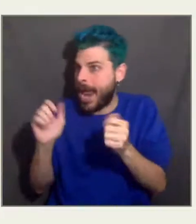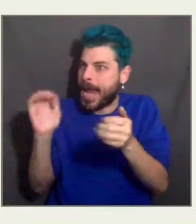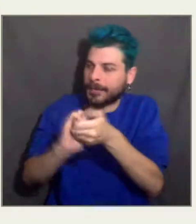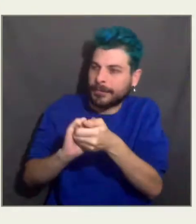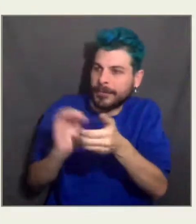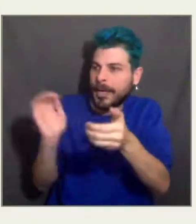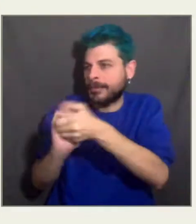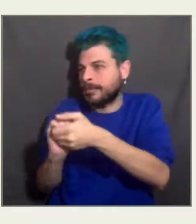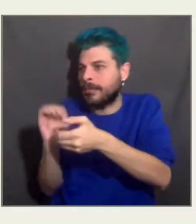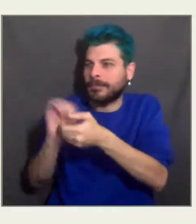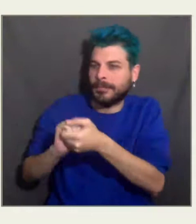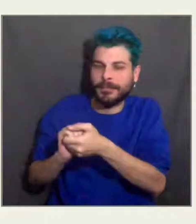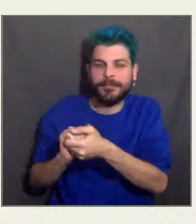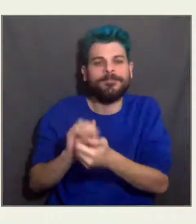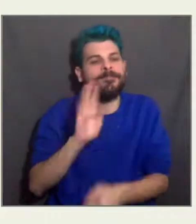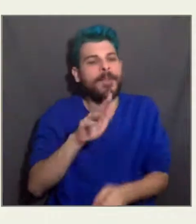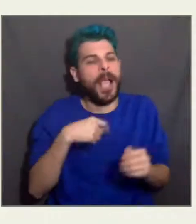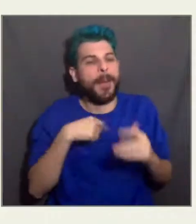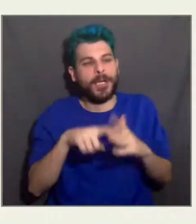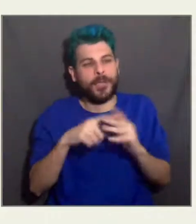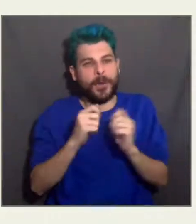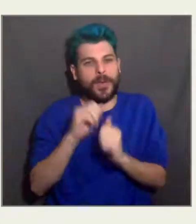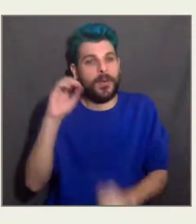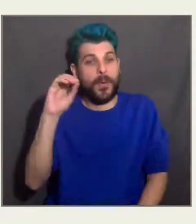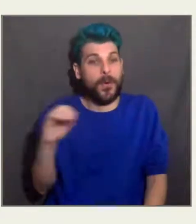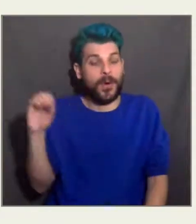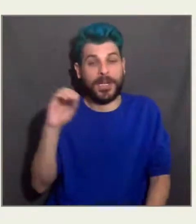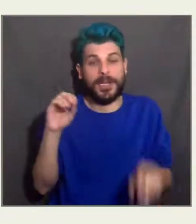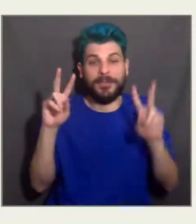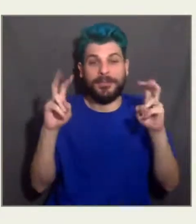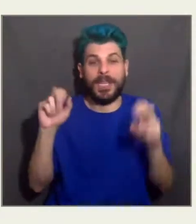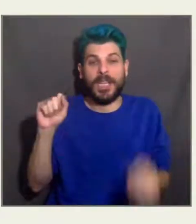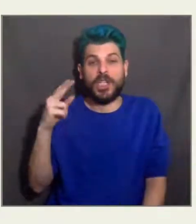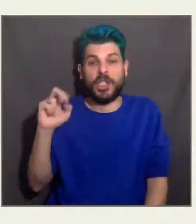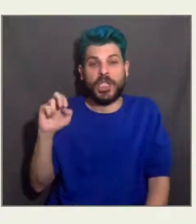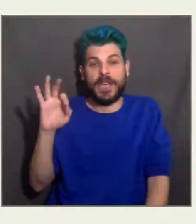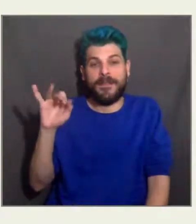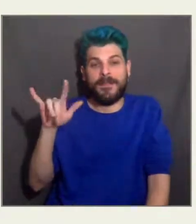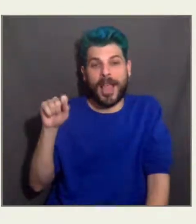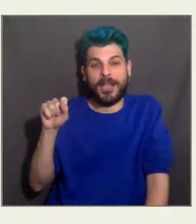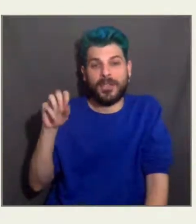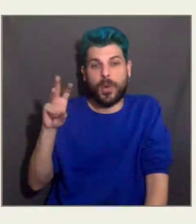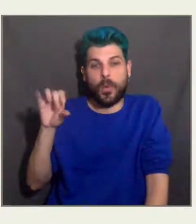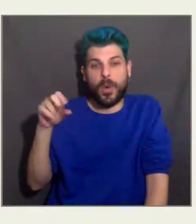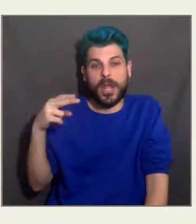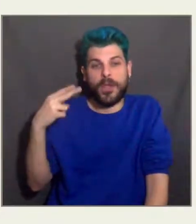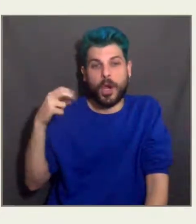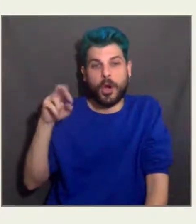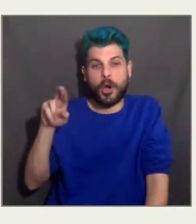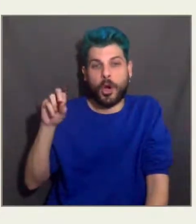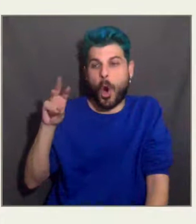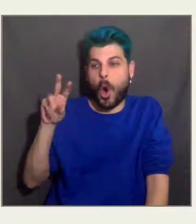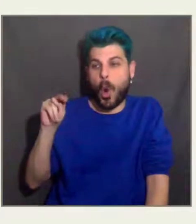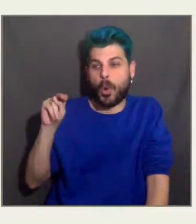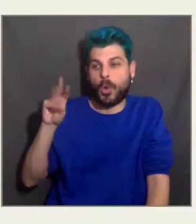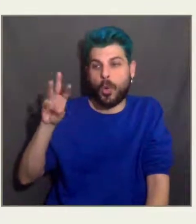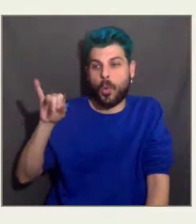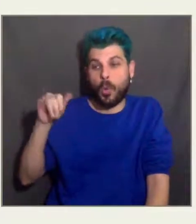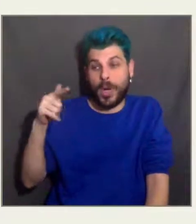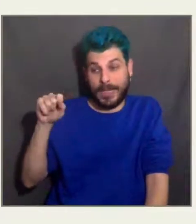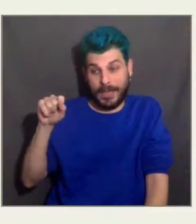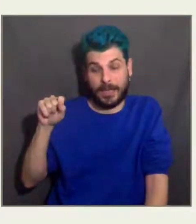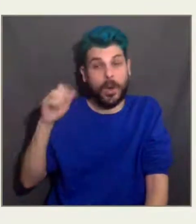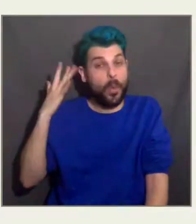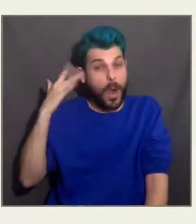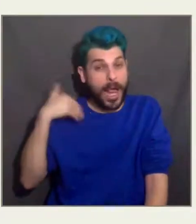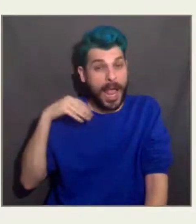state motto, "She flies with her own wings," in Latin actually means, the she means